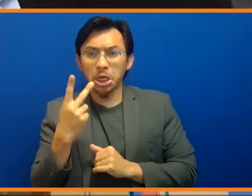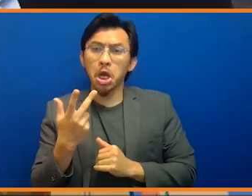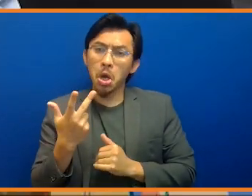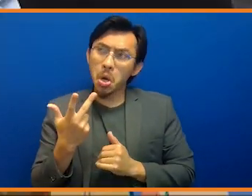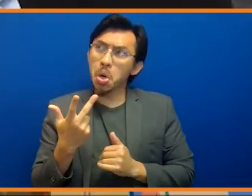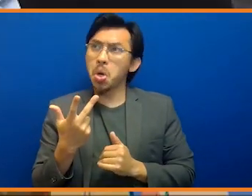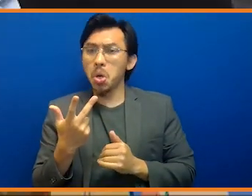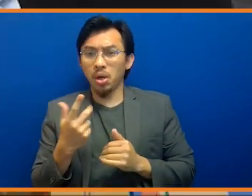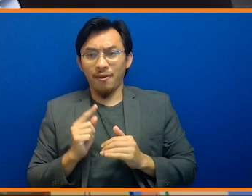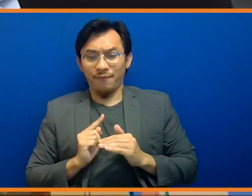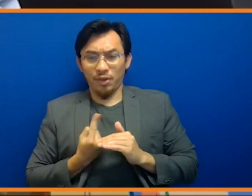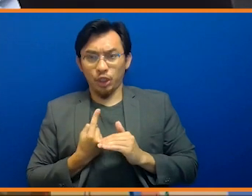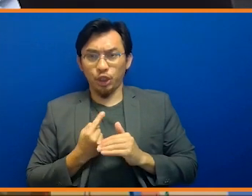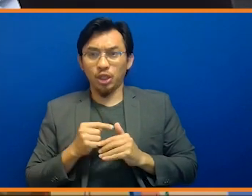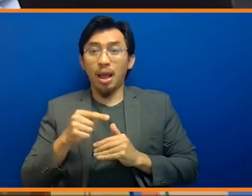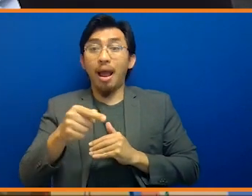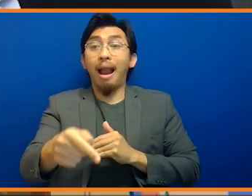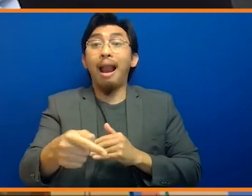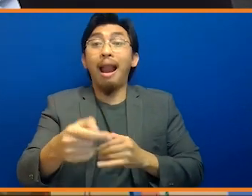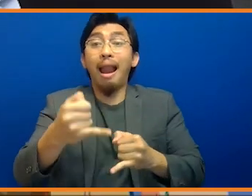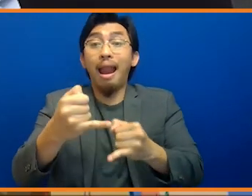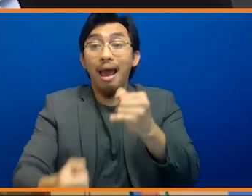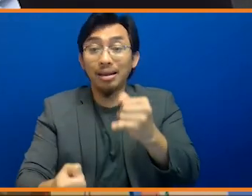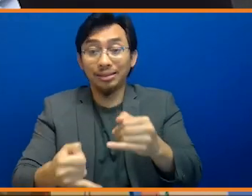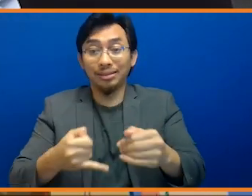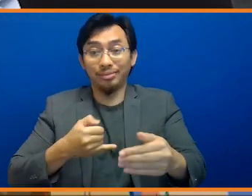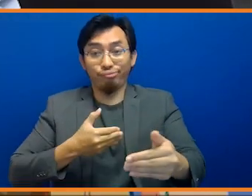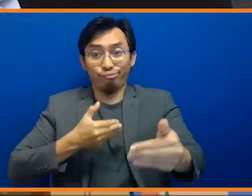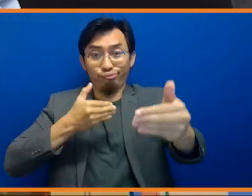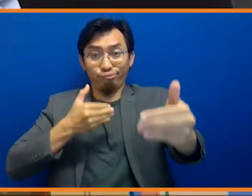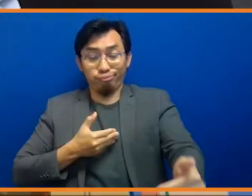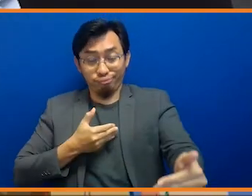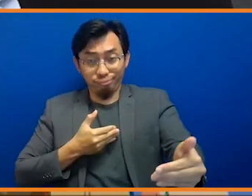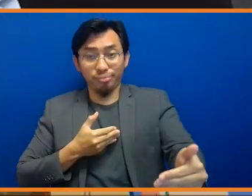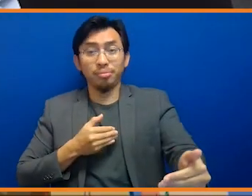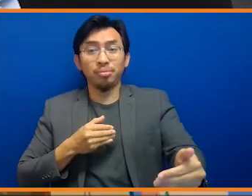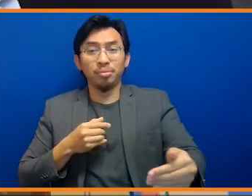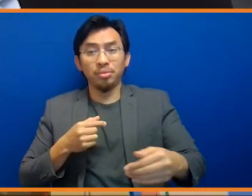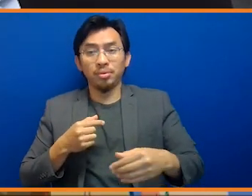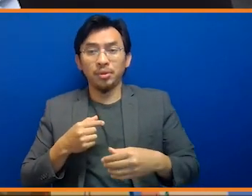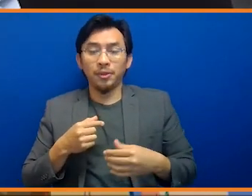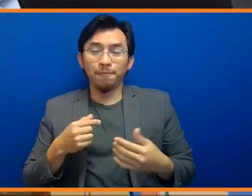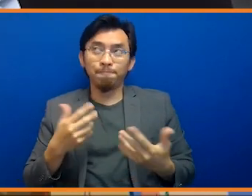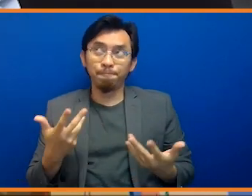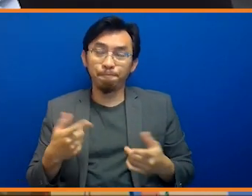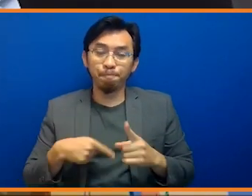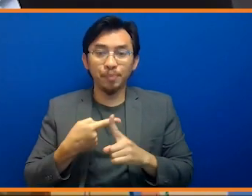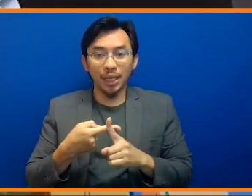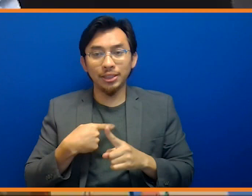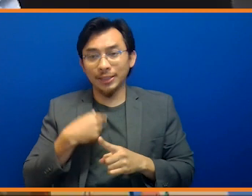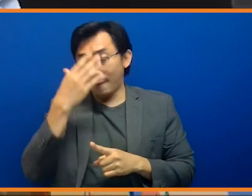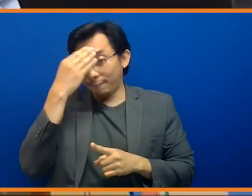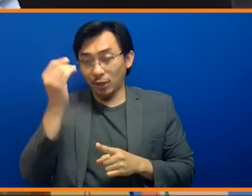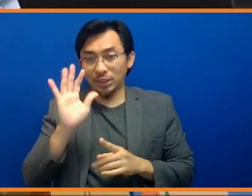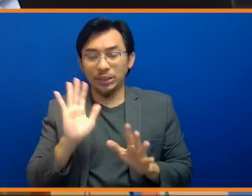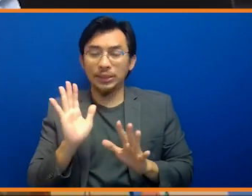see in general from the beginning to the end. And also don't forget here,